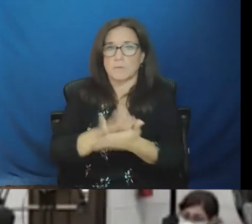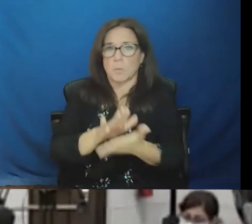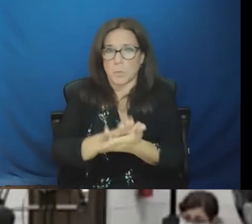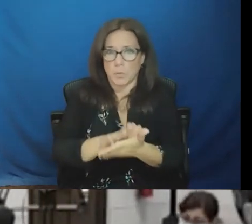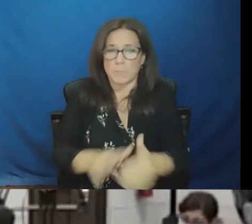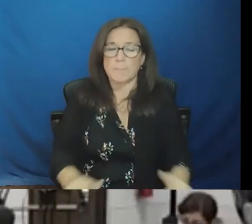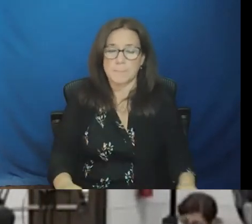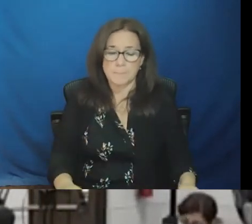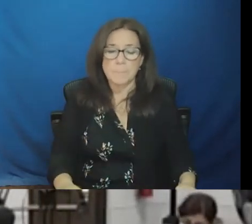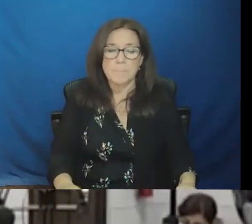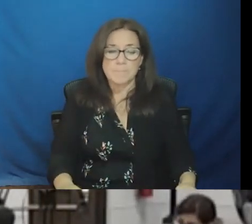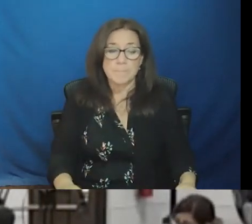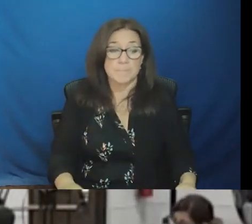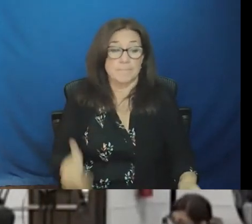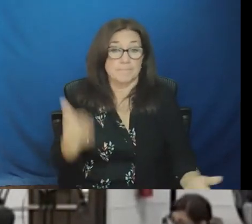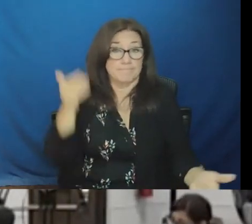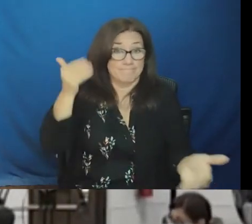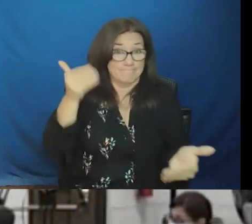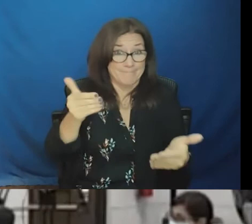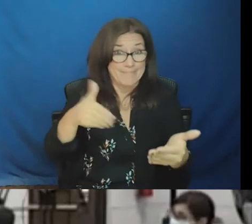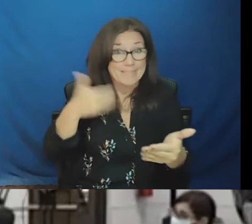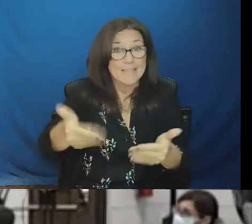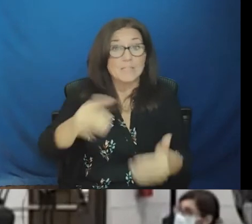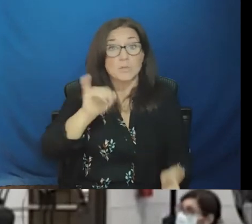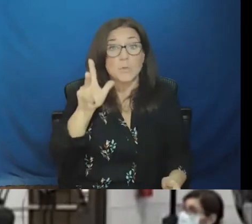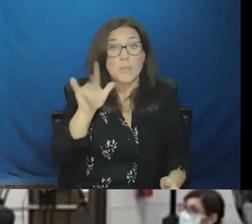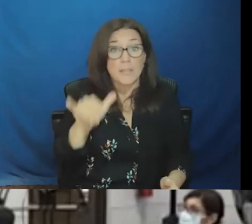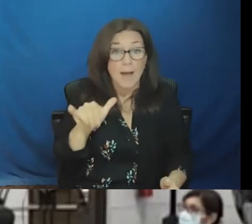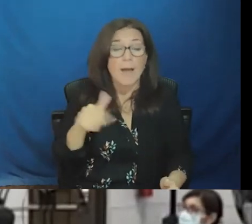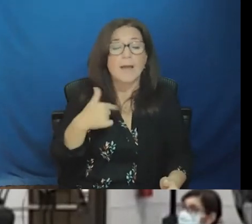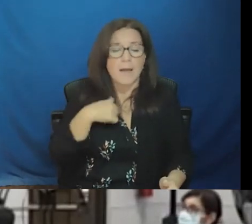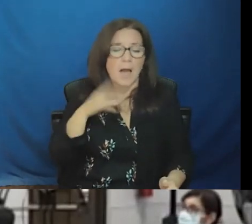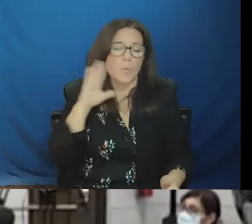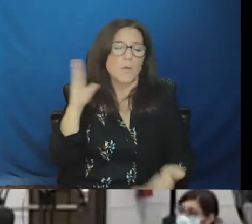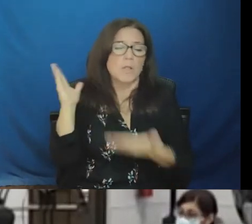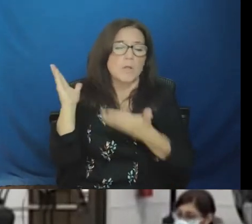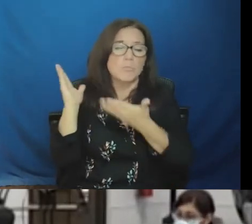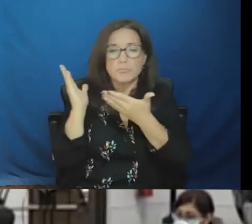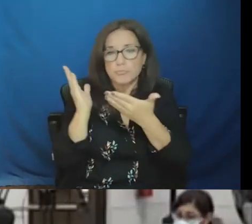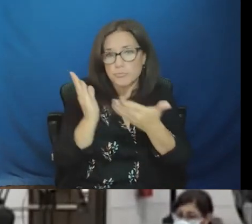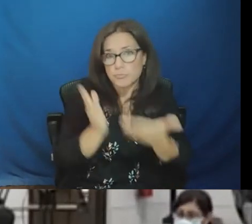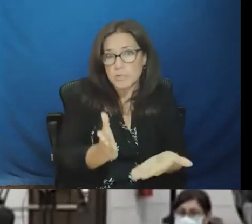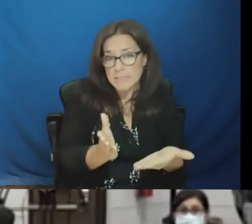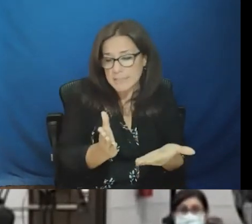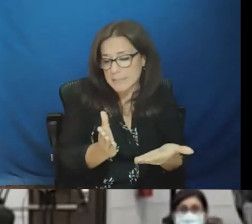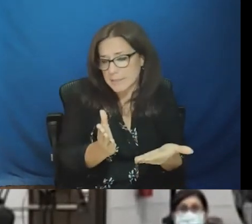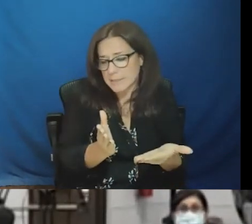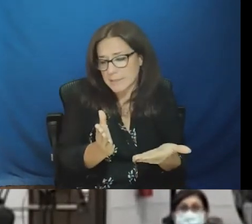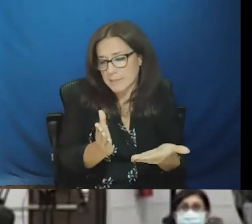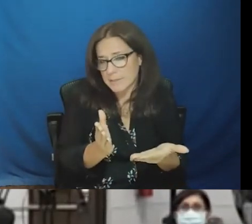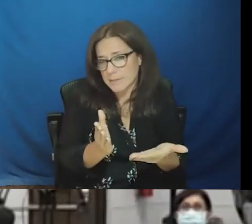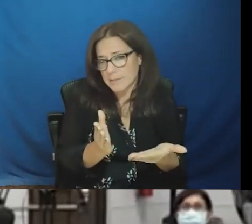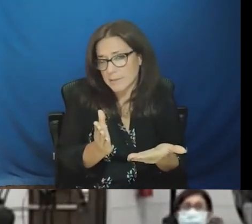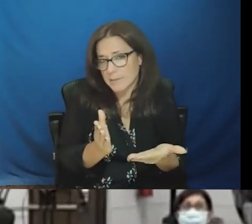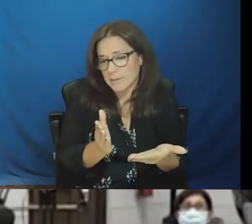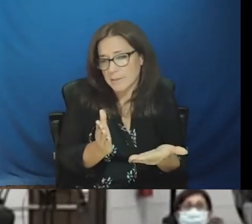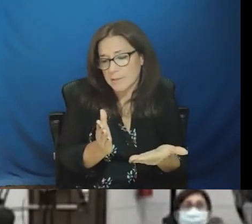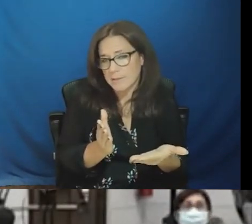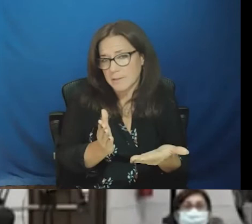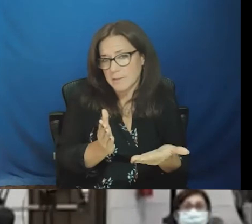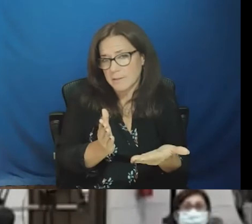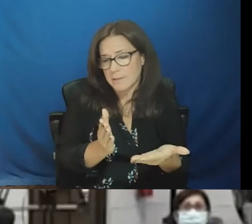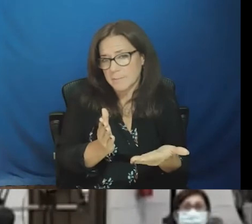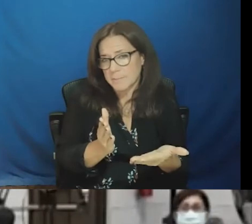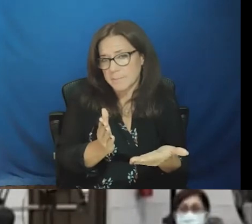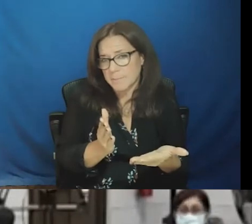In July, I'm going to be bringing you, as promised, and maybe folks, this